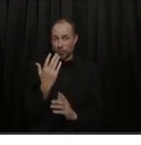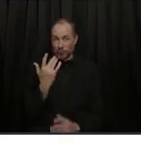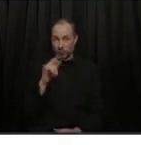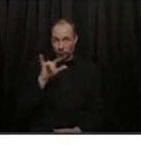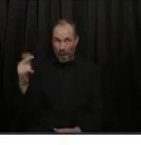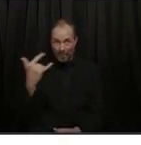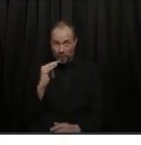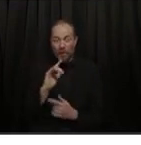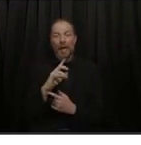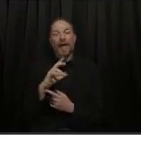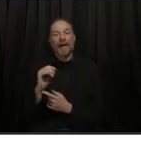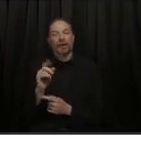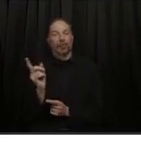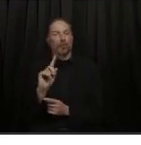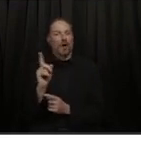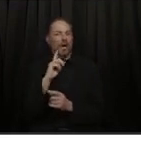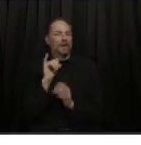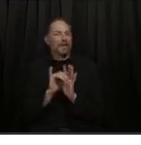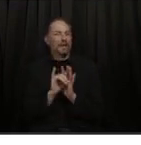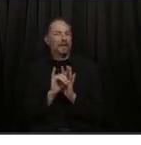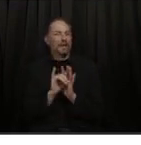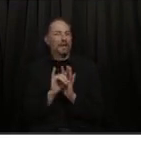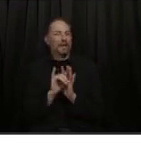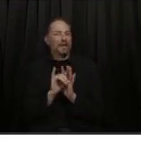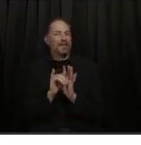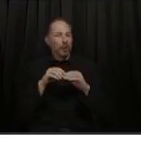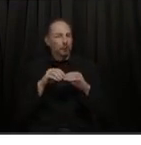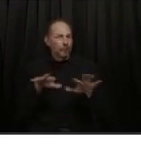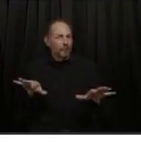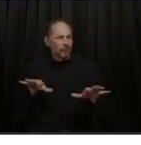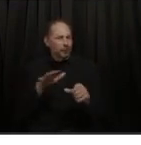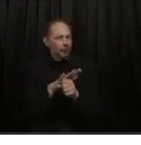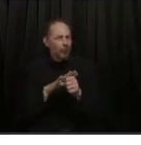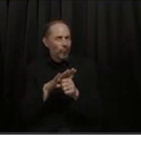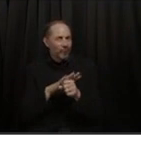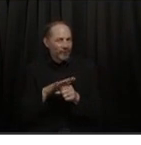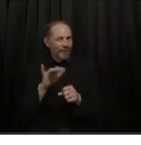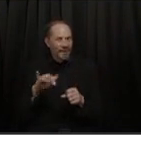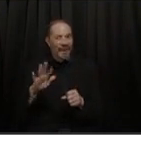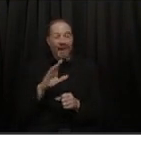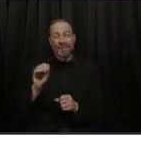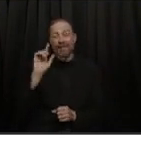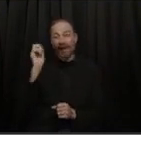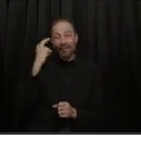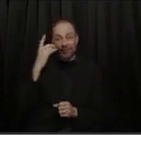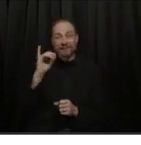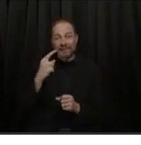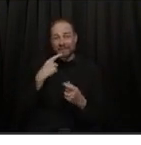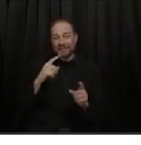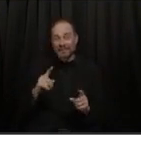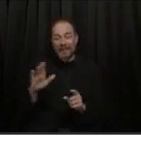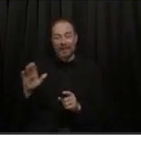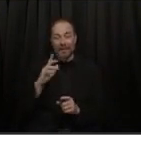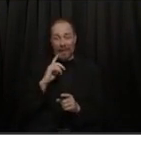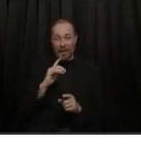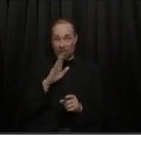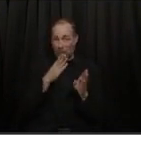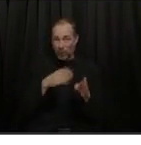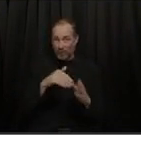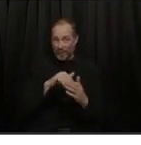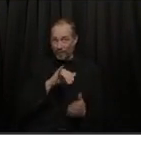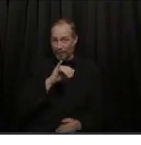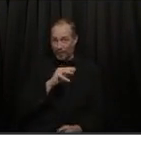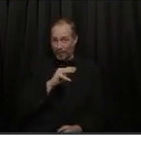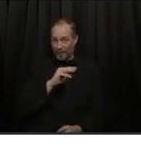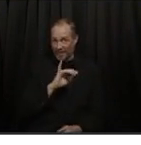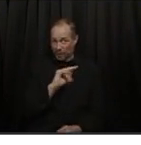have been identified with local transmission. As the governor mentioned, the case reported today from Minnesota did indicate that there was